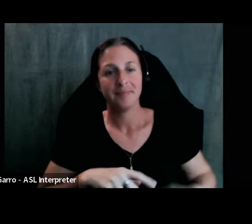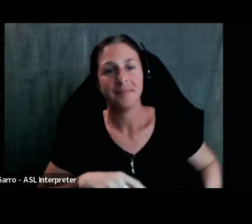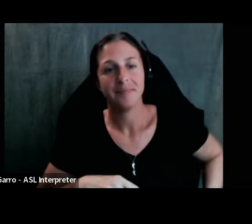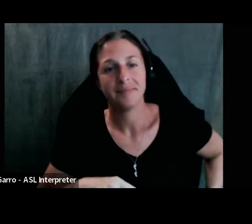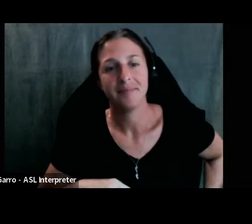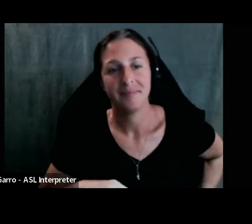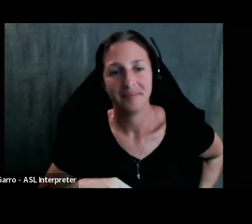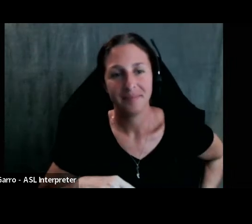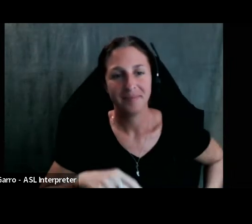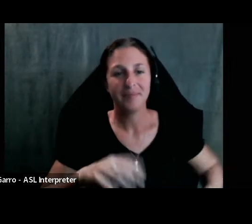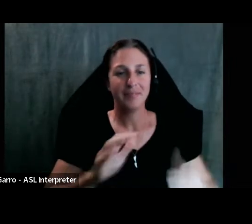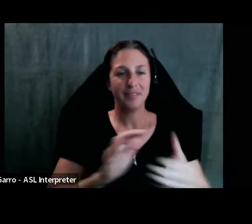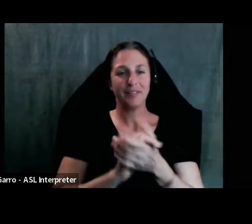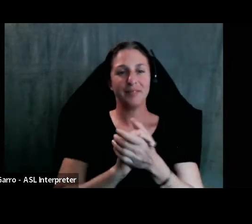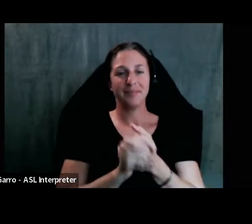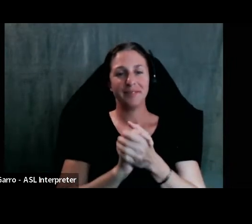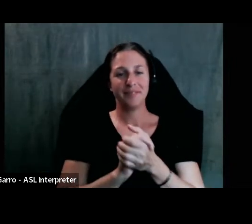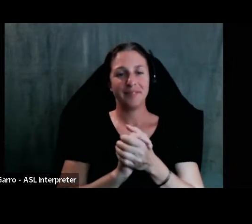Congratulations.